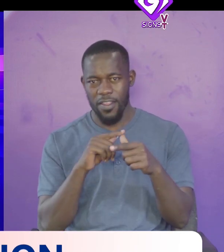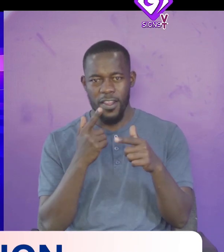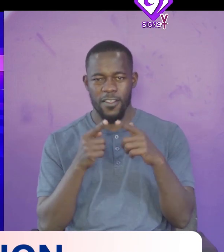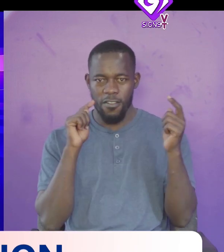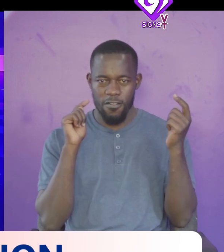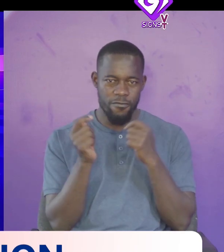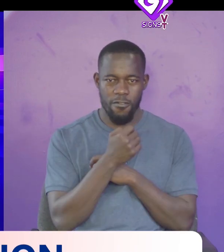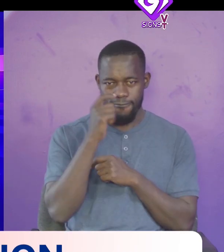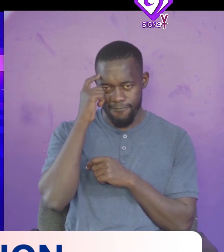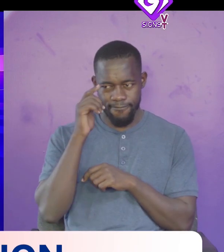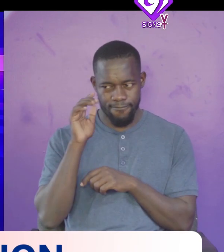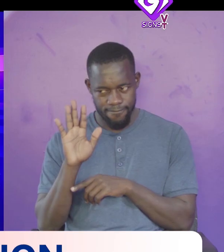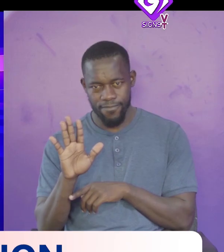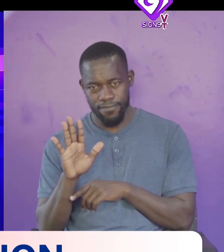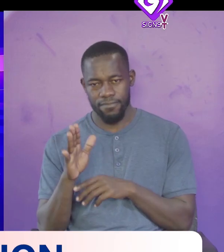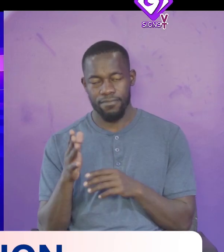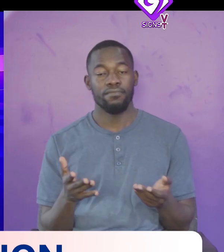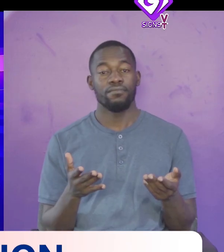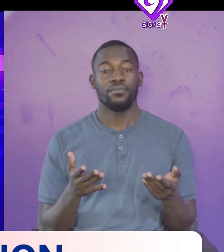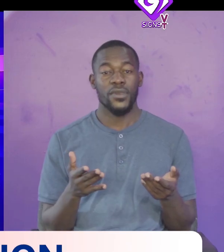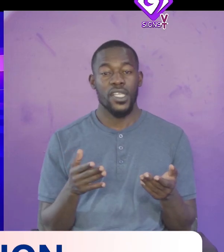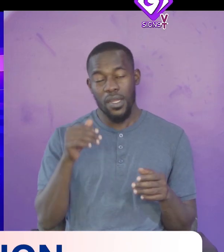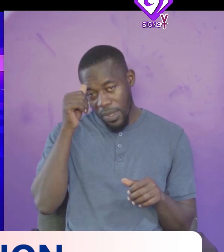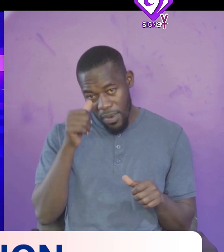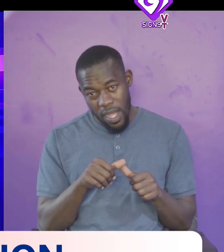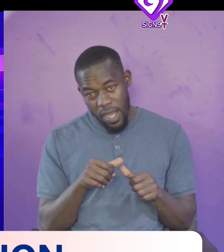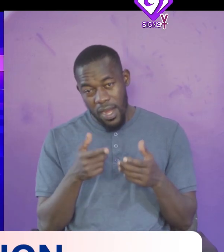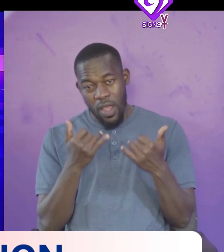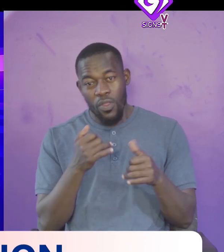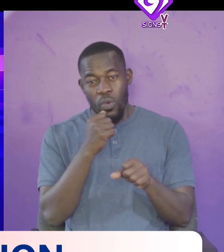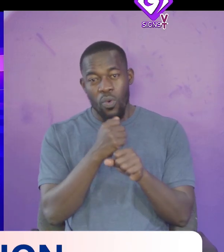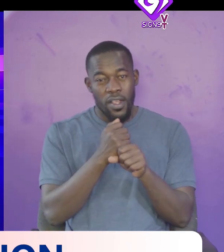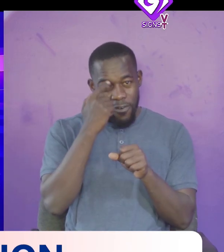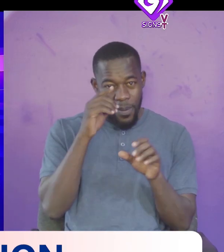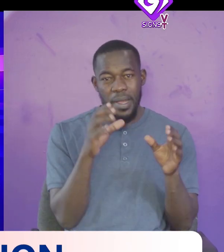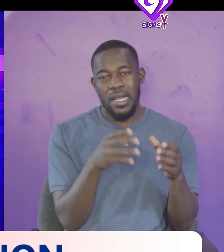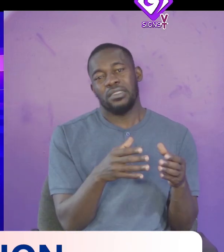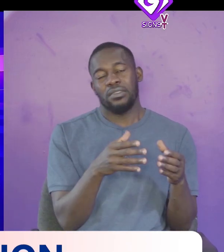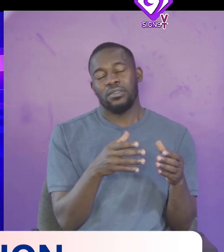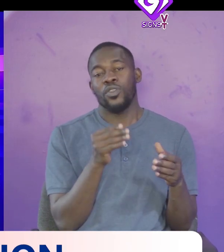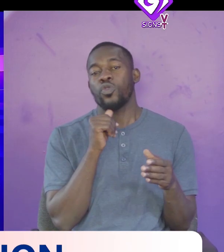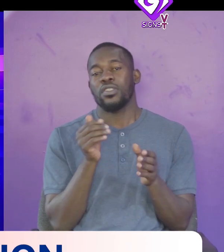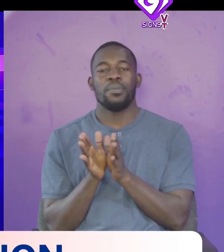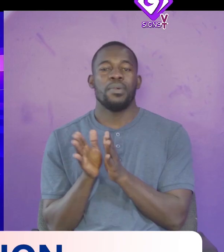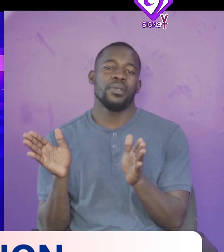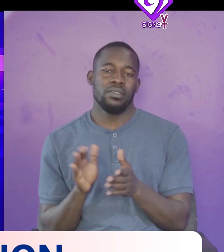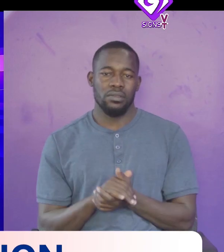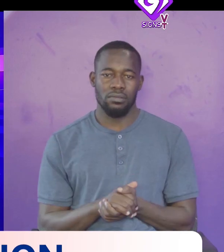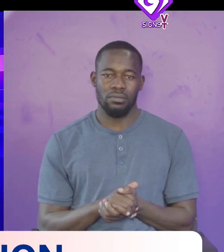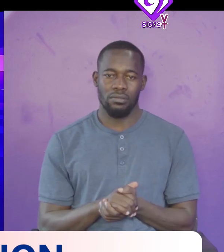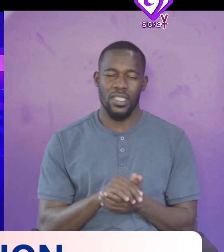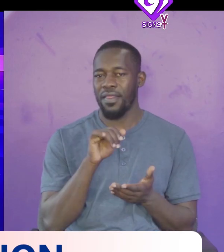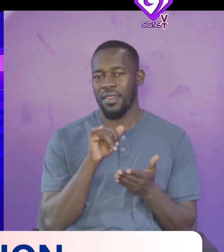person, who you vote for, who you pay for, and they start working for the party. Okay. And that is